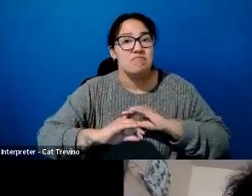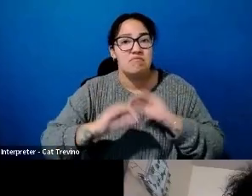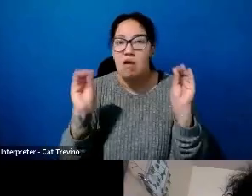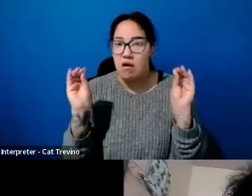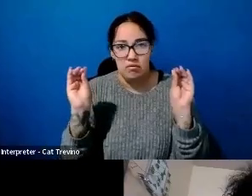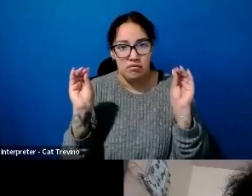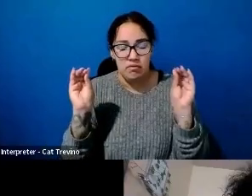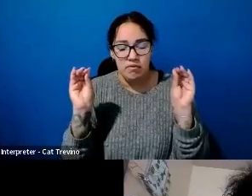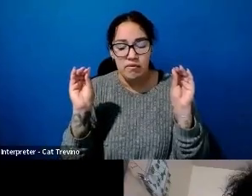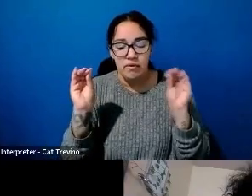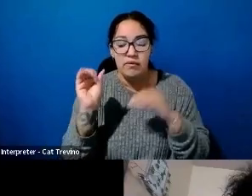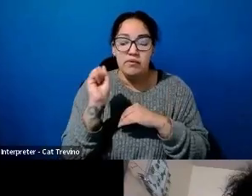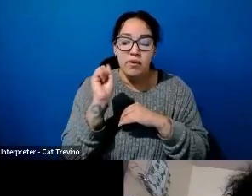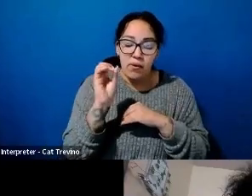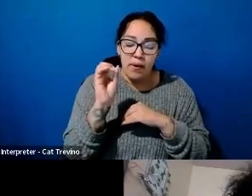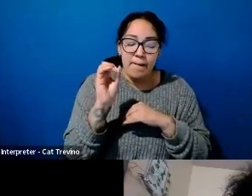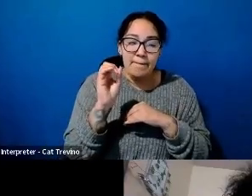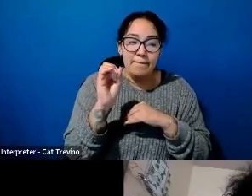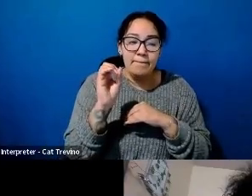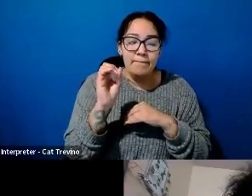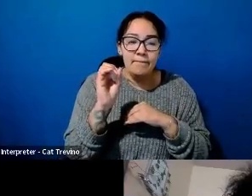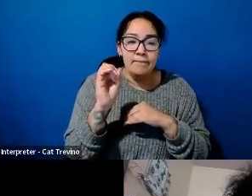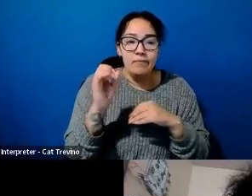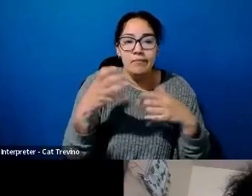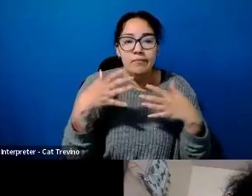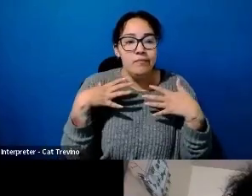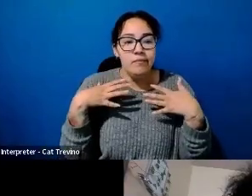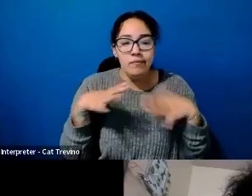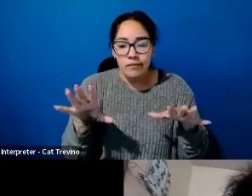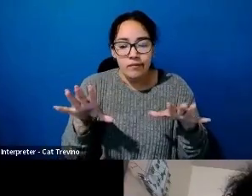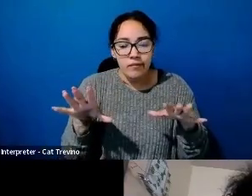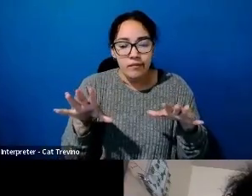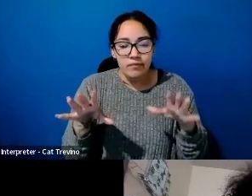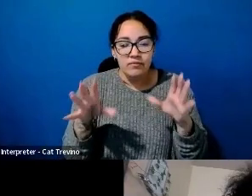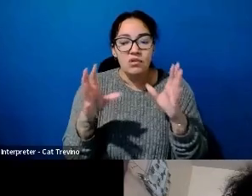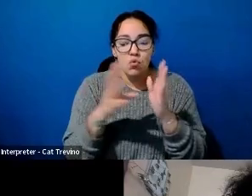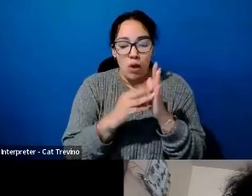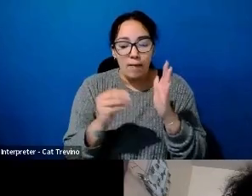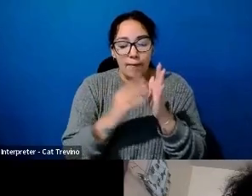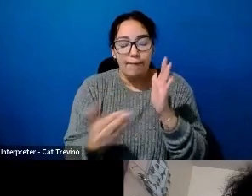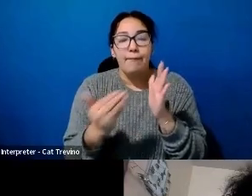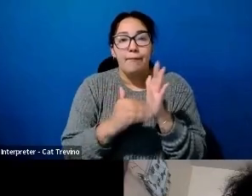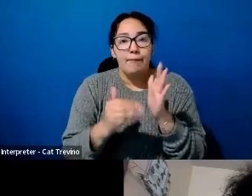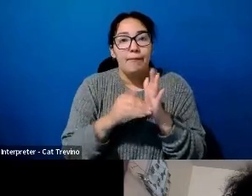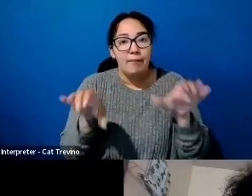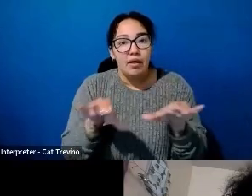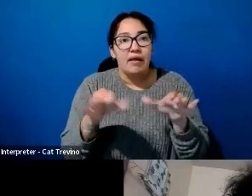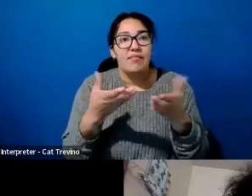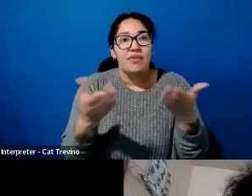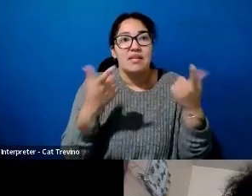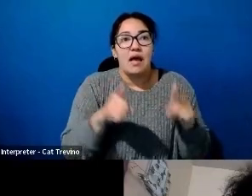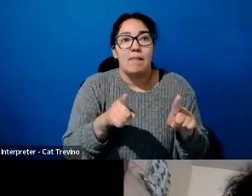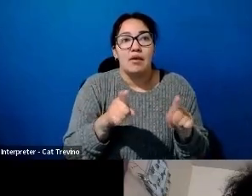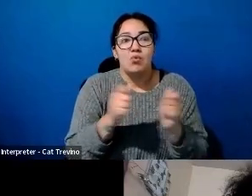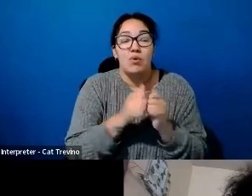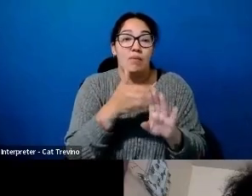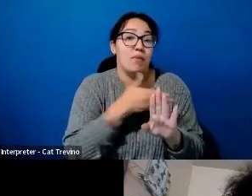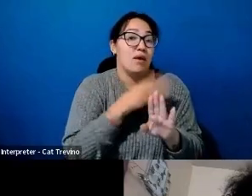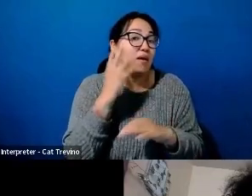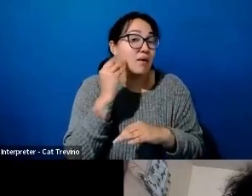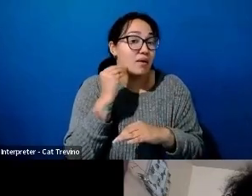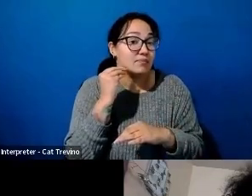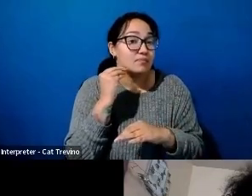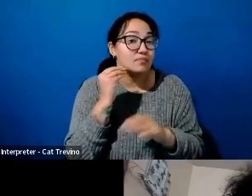us. And so we don't want to replicate the things that happen to us during trafficking in